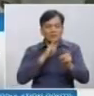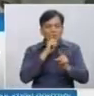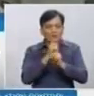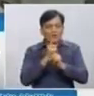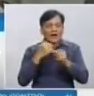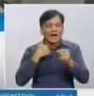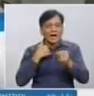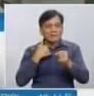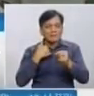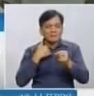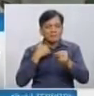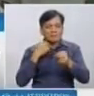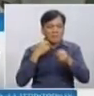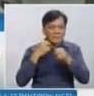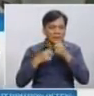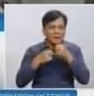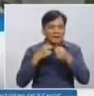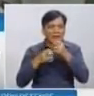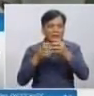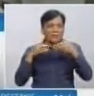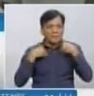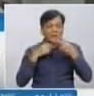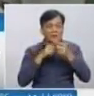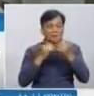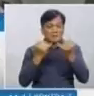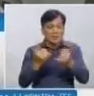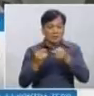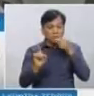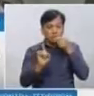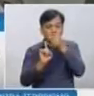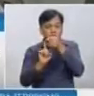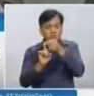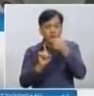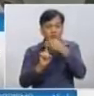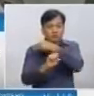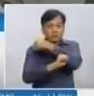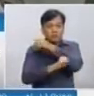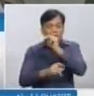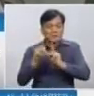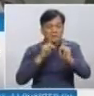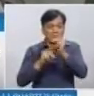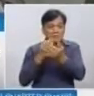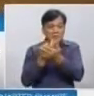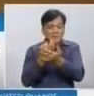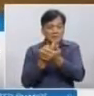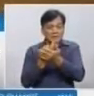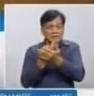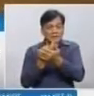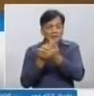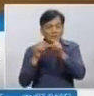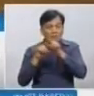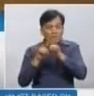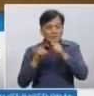have its retribution. While we run after those who steal the people's money, we are